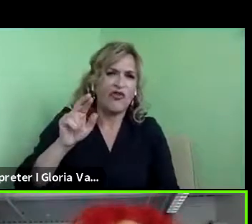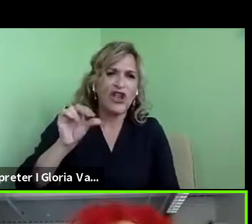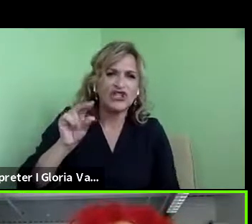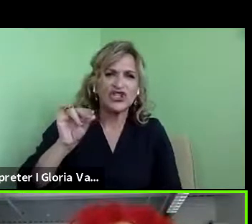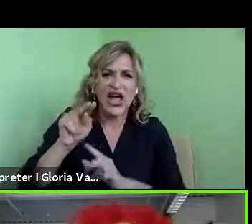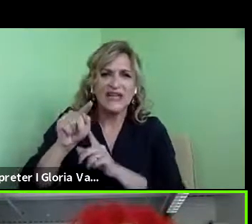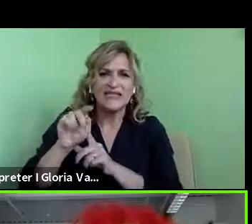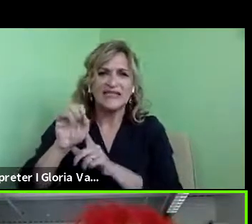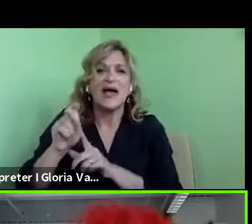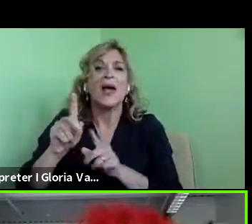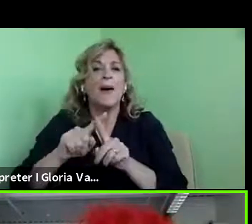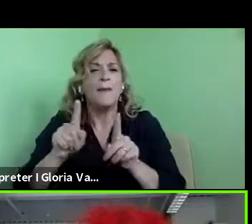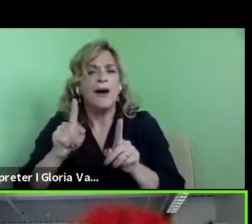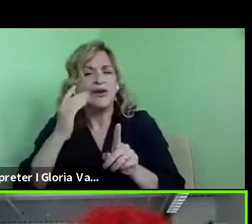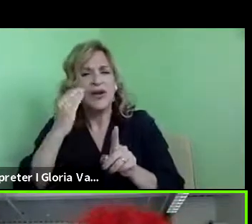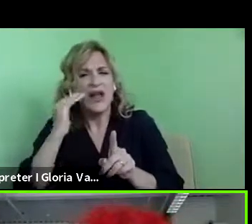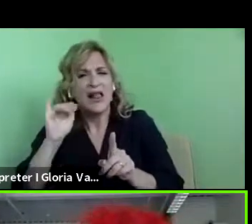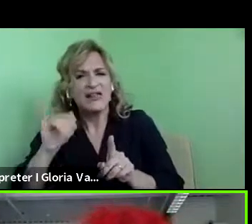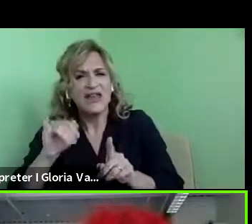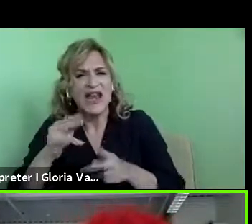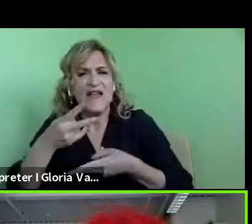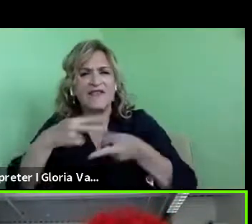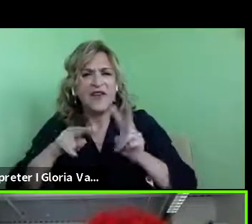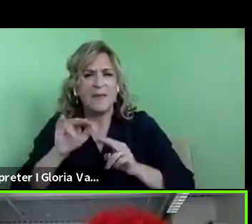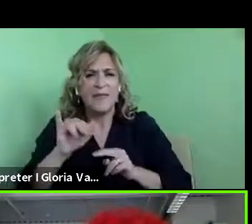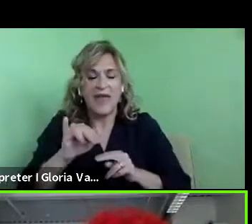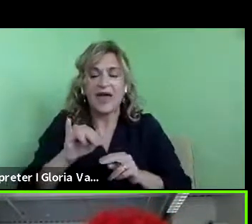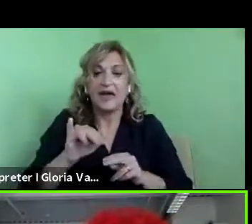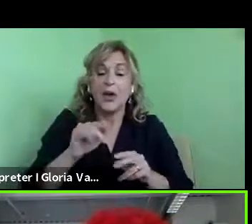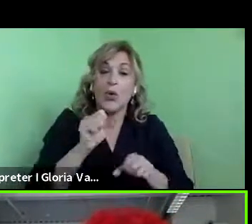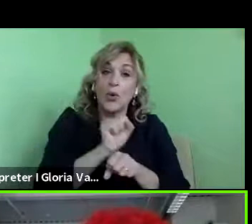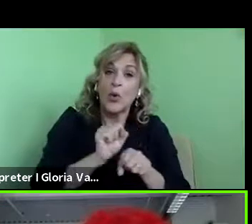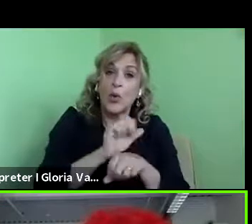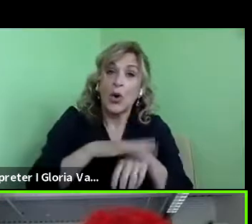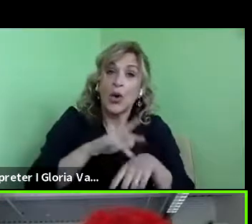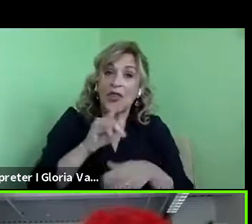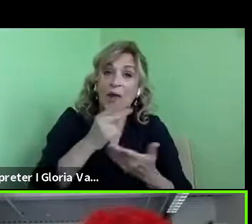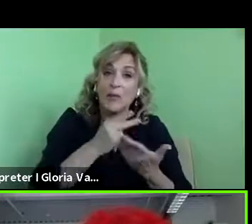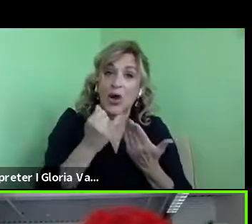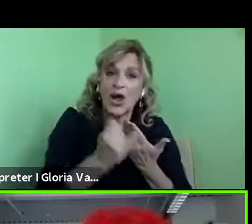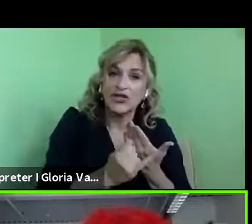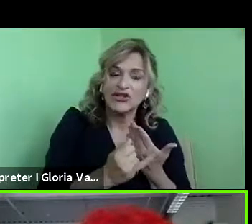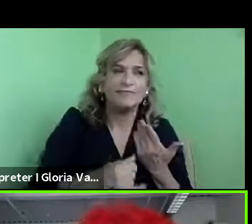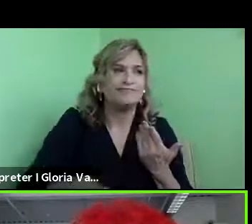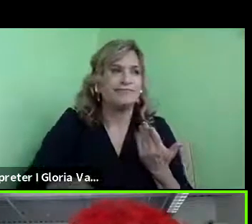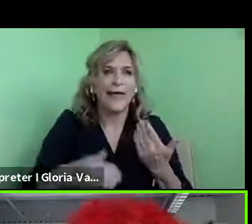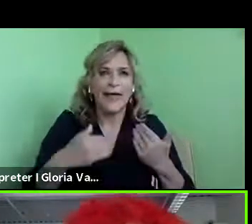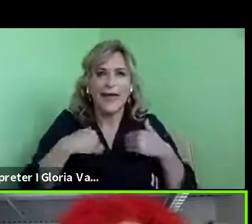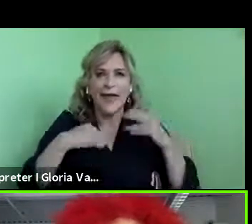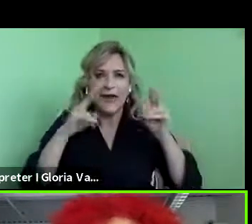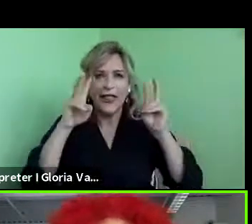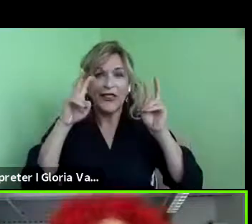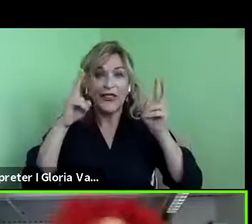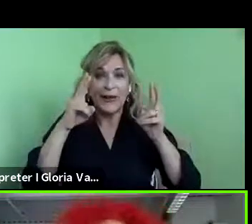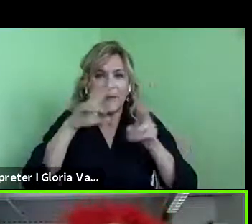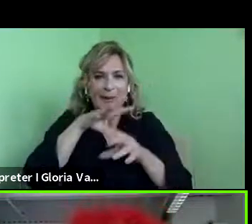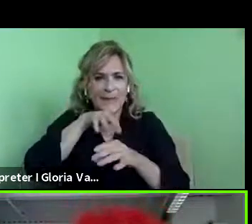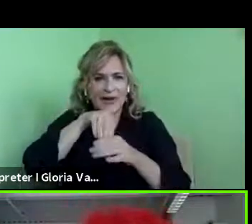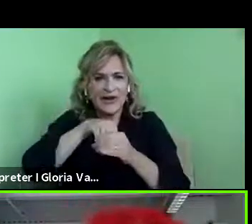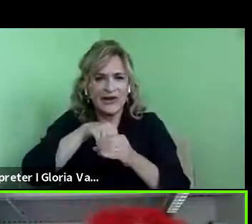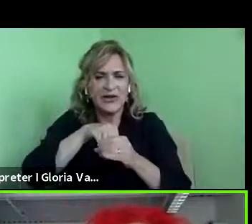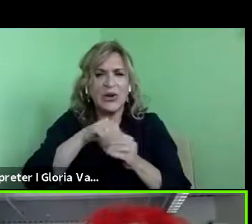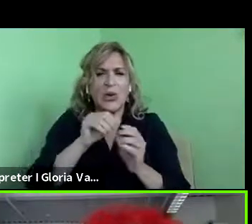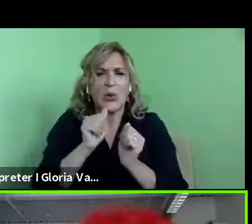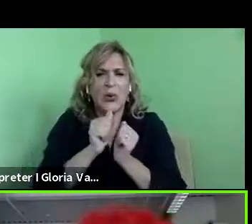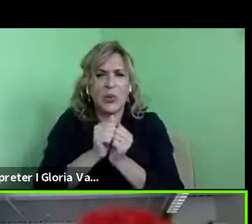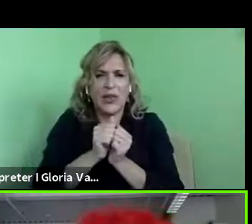that. And when I was working on my project, I had a sort of a sub theme buried within about manifesting